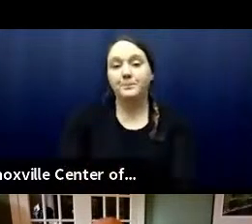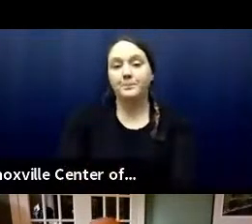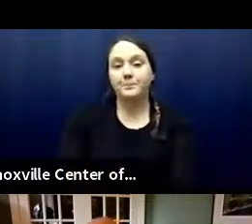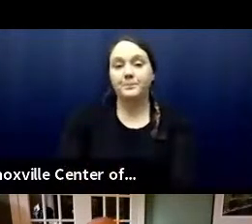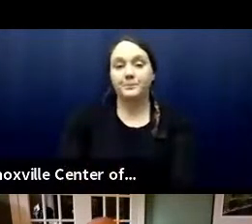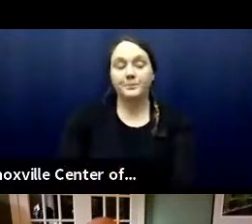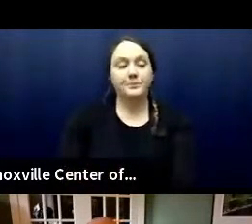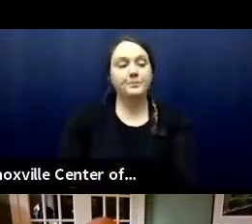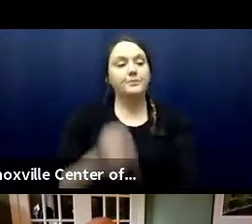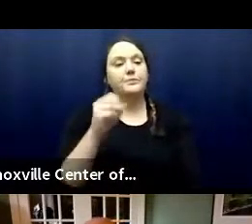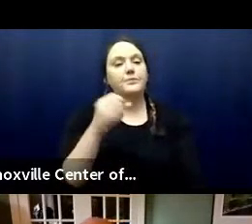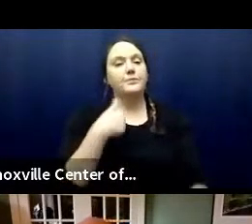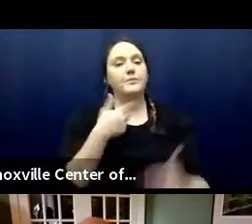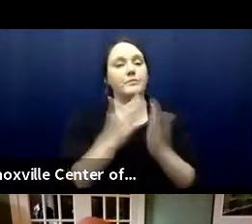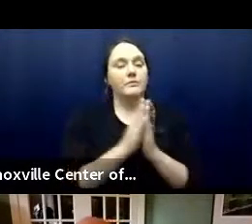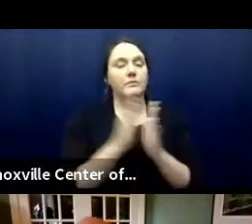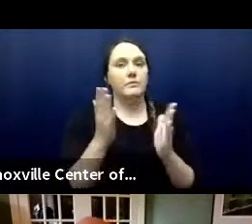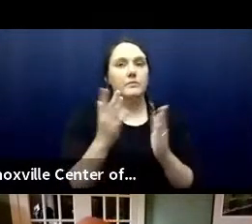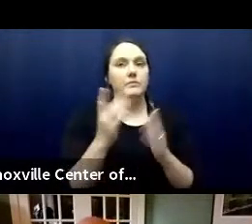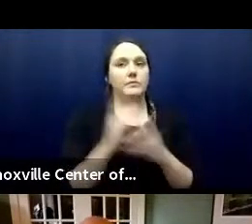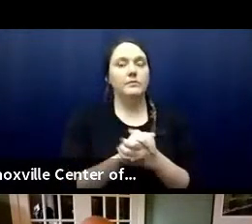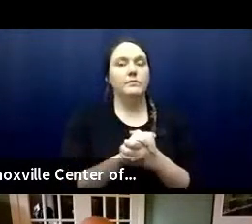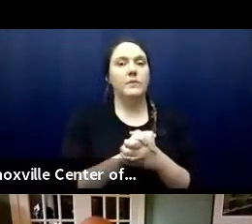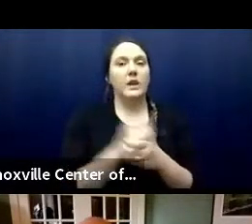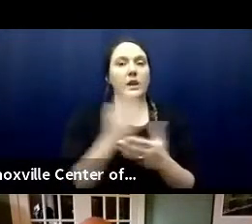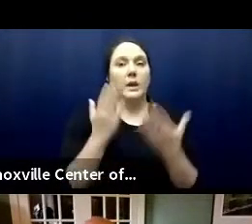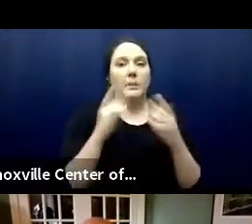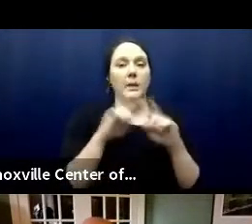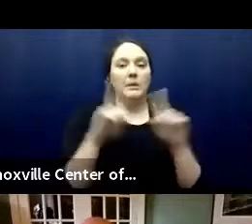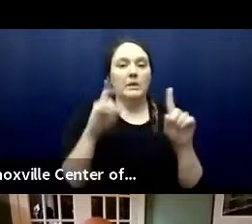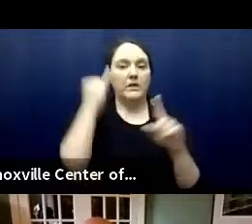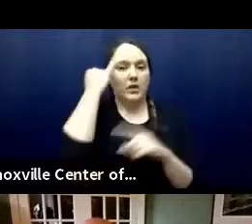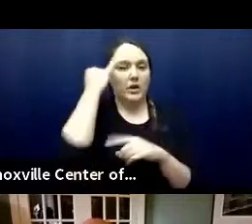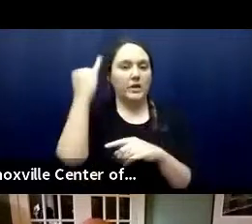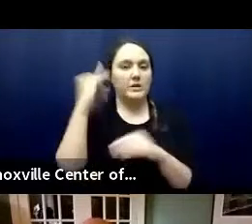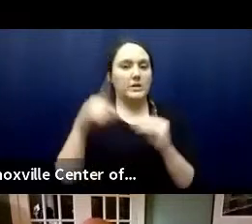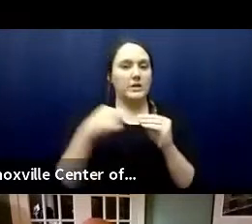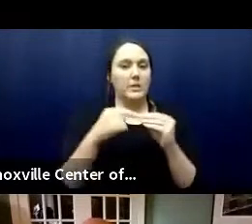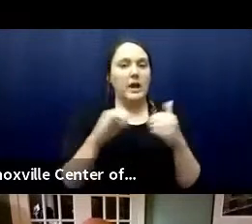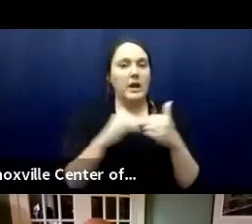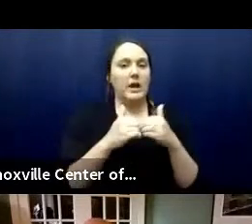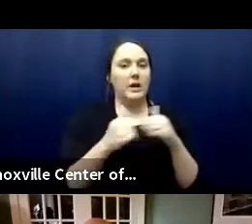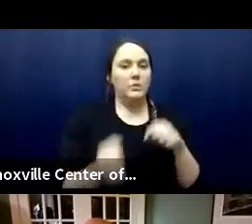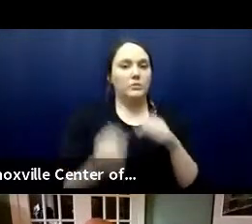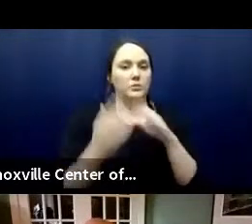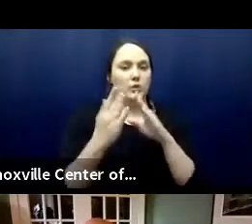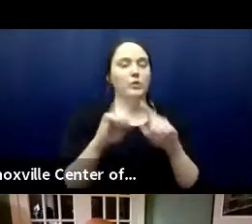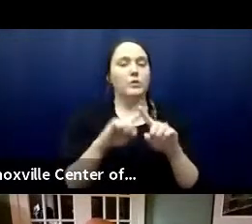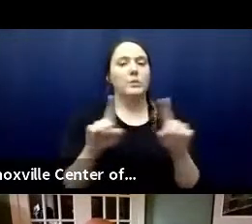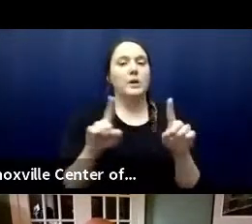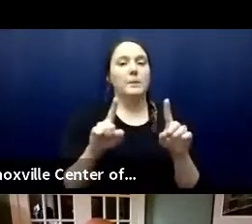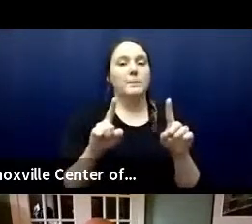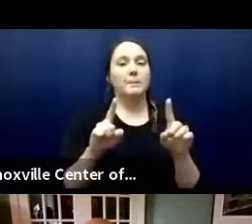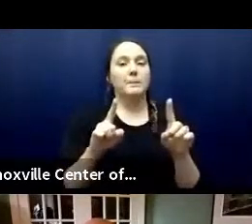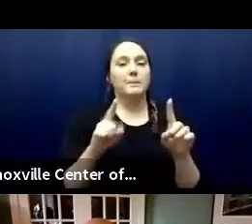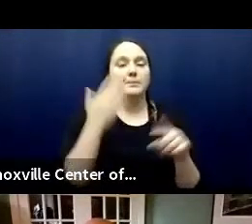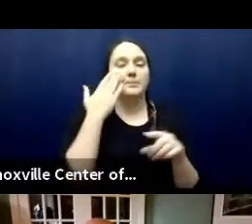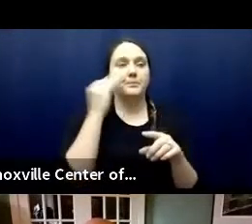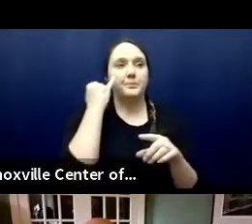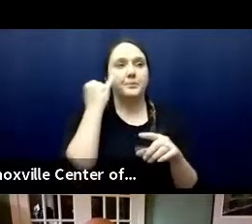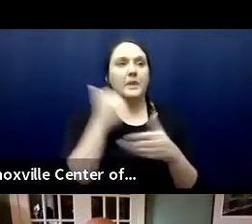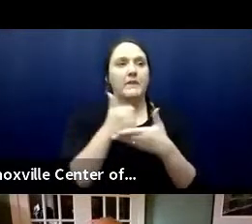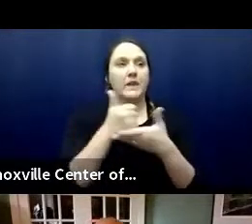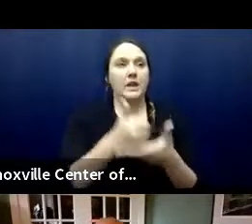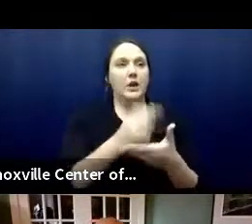So let me ask this. This is maybe a different idea about how to approach this, but and I don't know if this